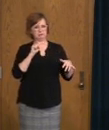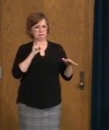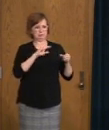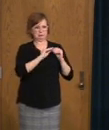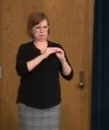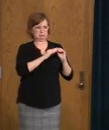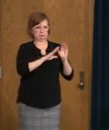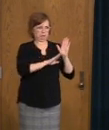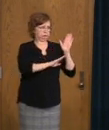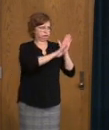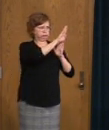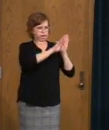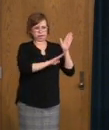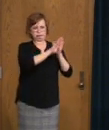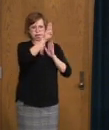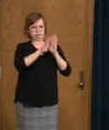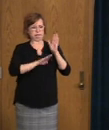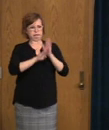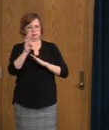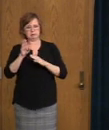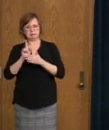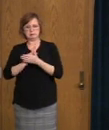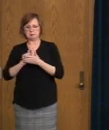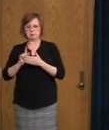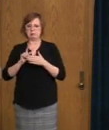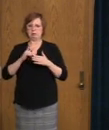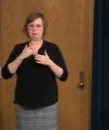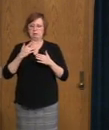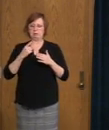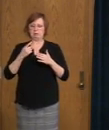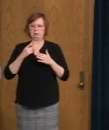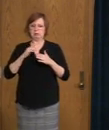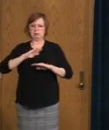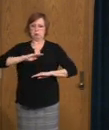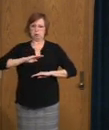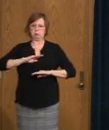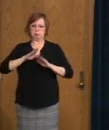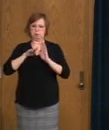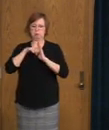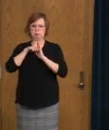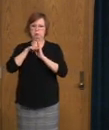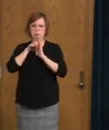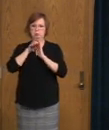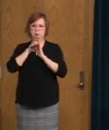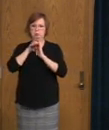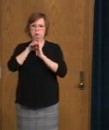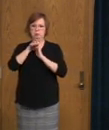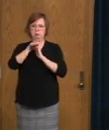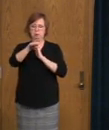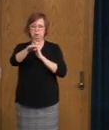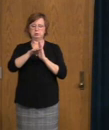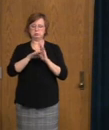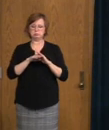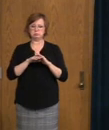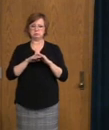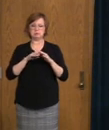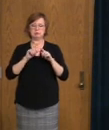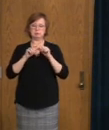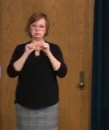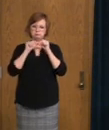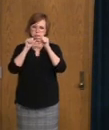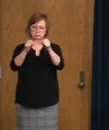celebrate and congratulate each other for that. Stay the course and enjoy the holiday season by sticking to our households